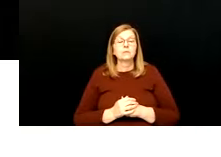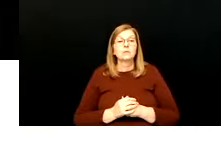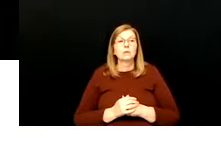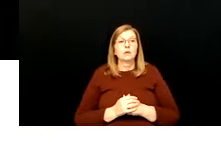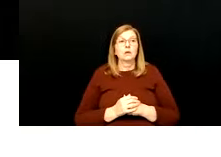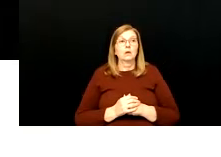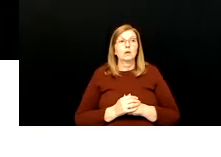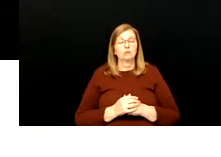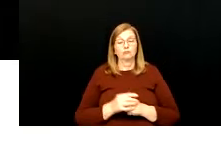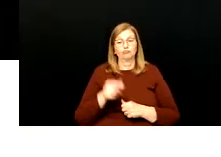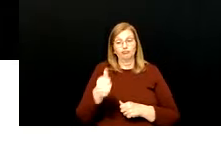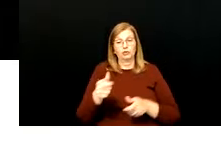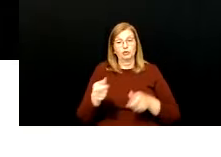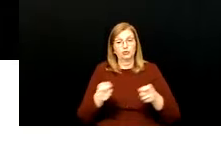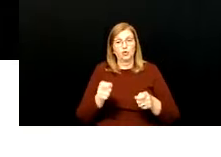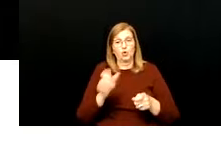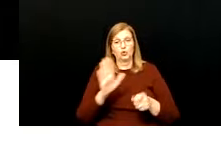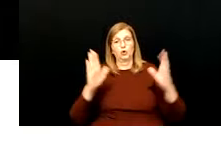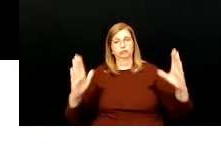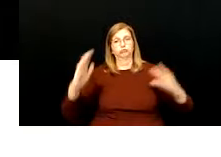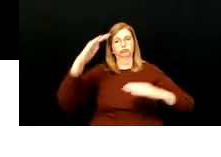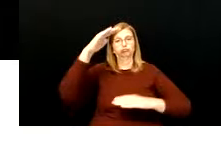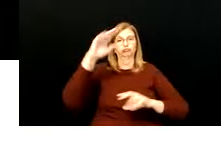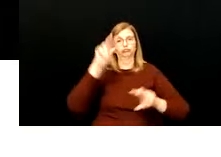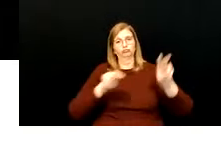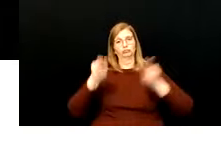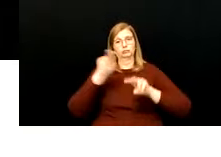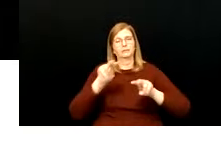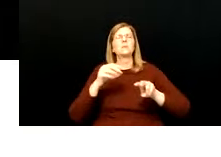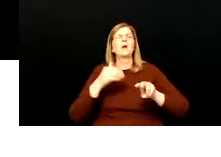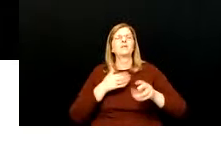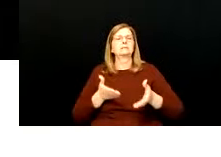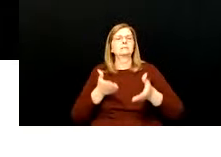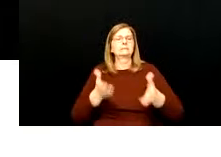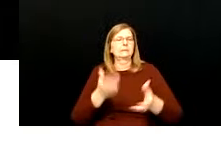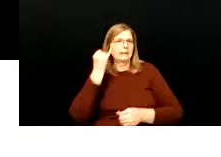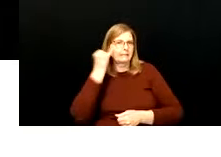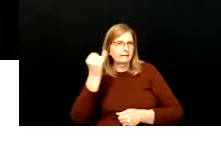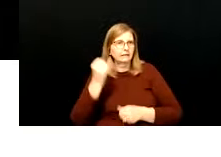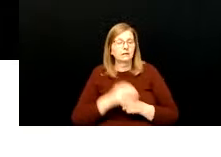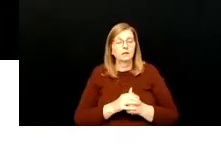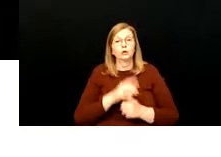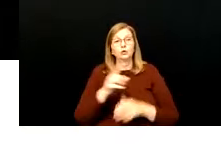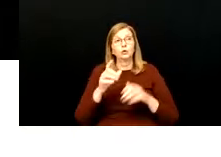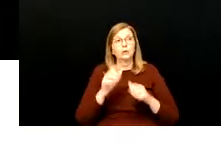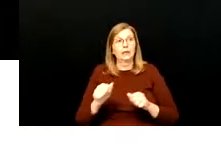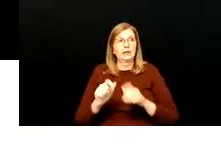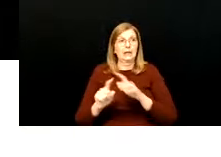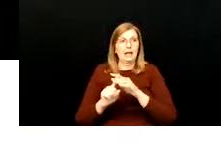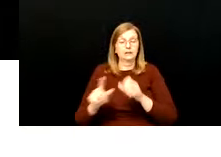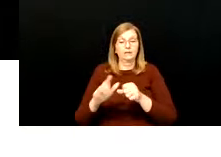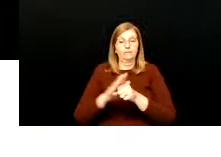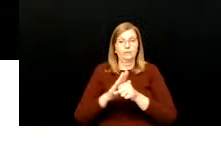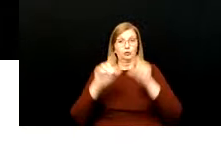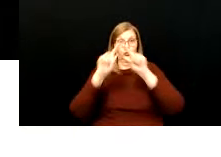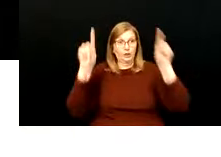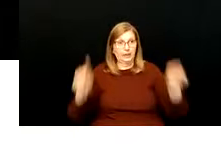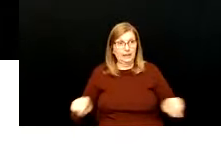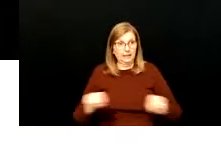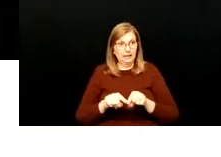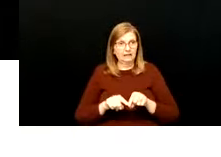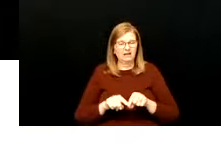You're in control of your viewing experience in Zoom, but we do have some recommendations. You can exit the full screen mode at